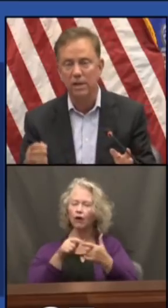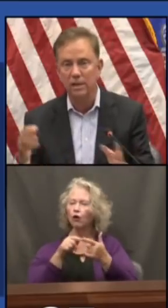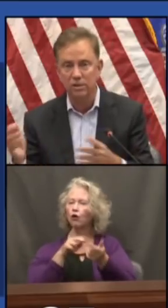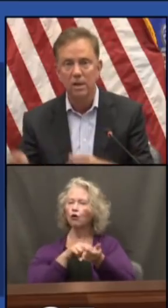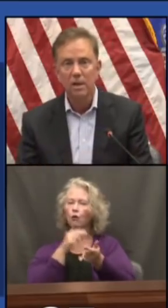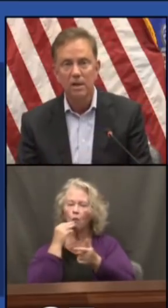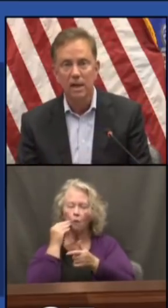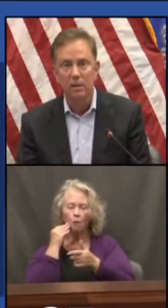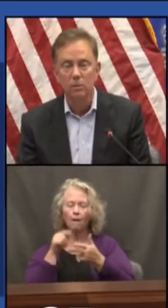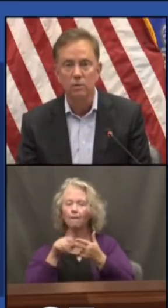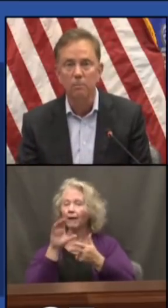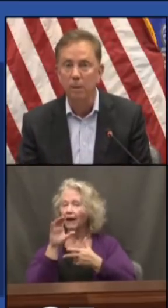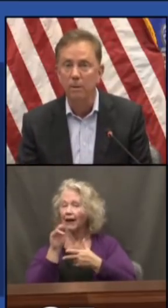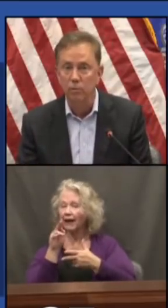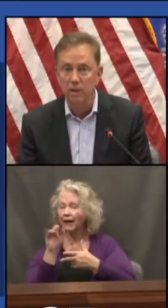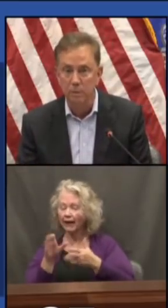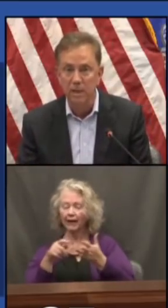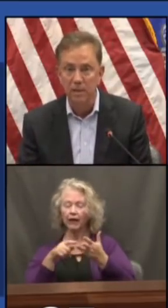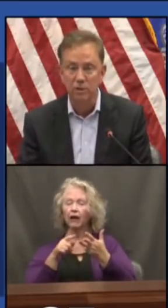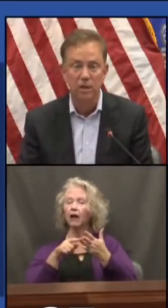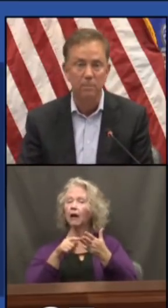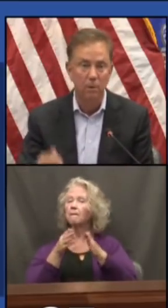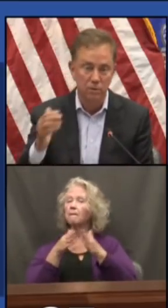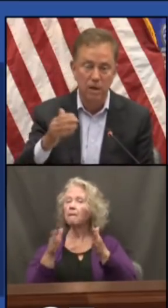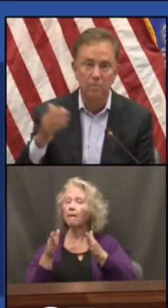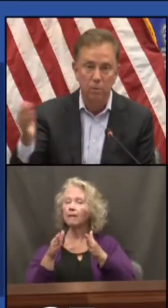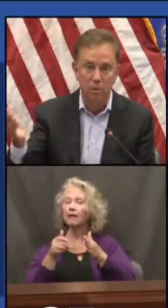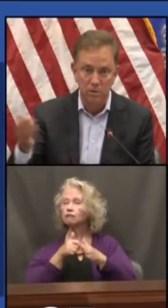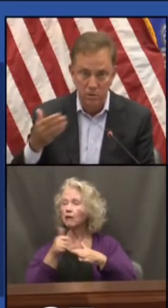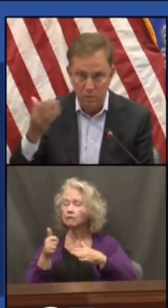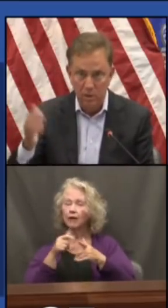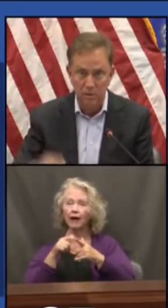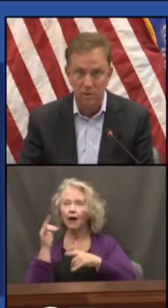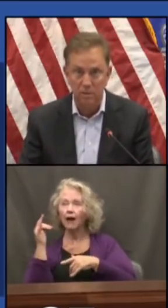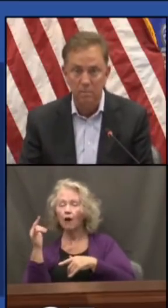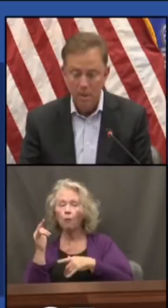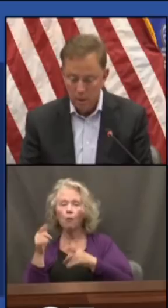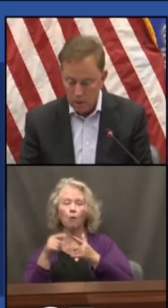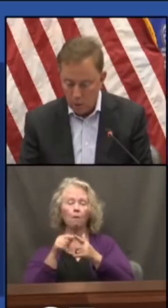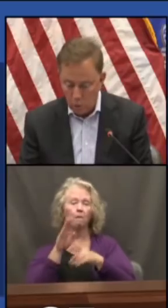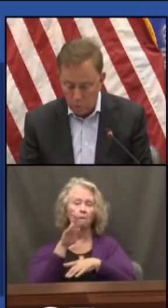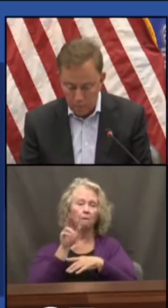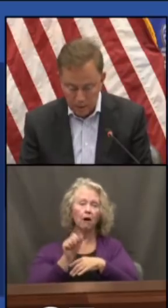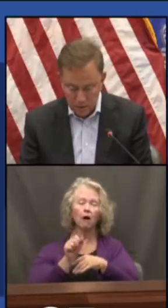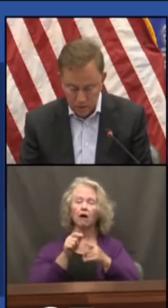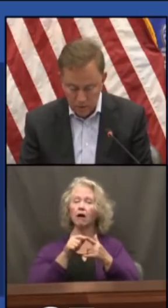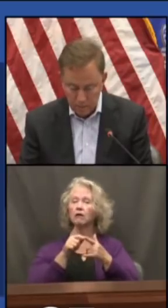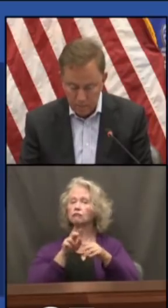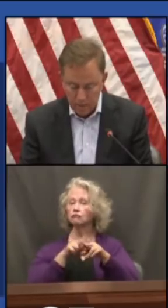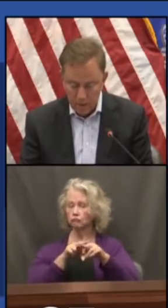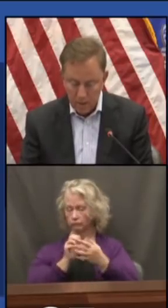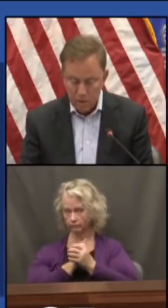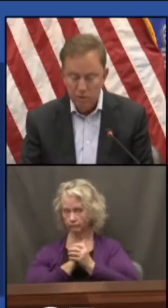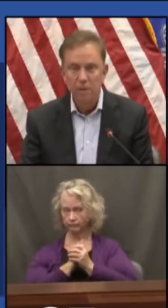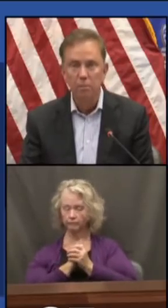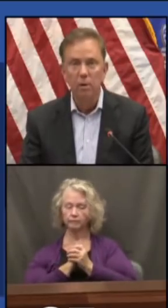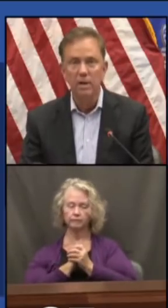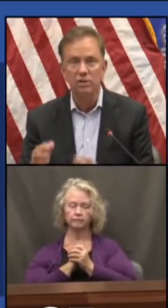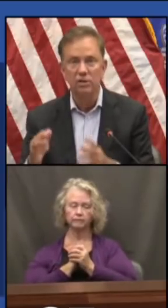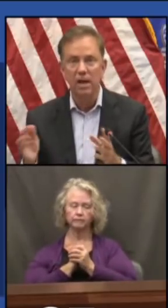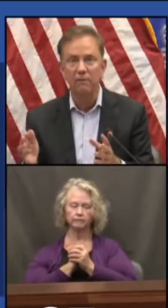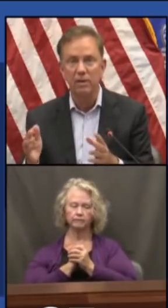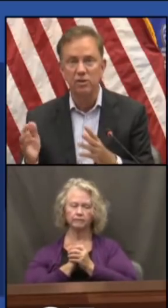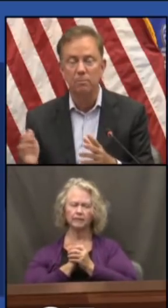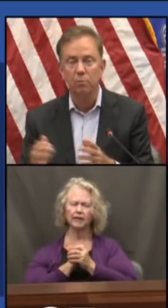includes clinics. That includes public transportation depots, airports, as well as local bus.